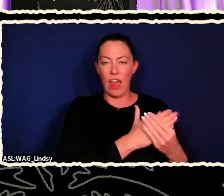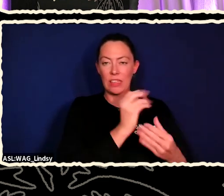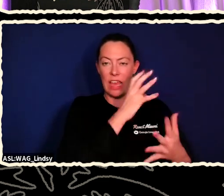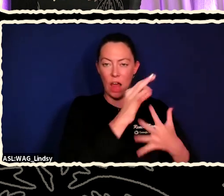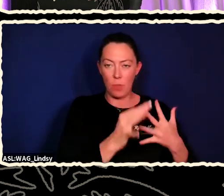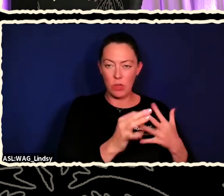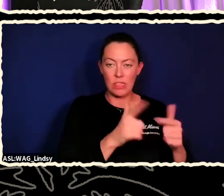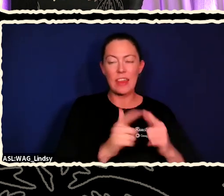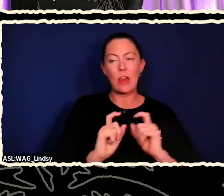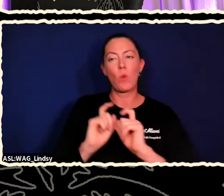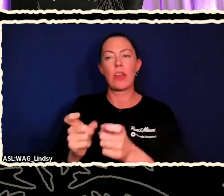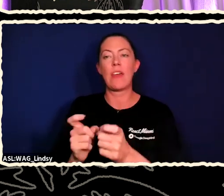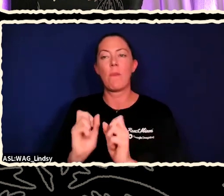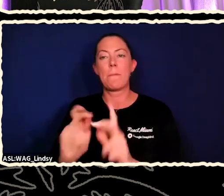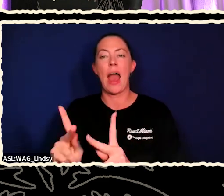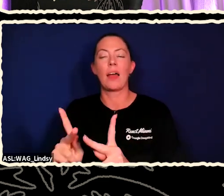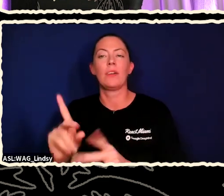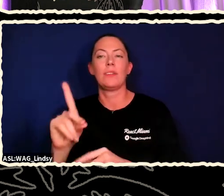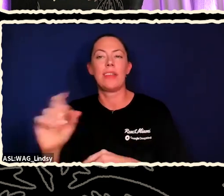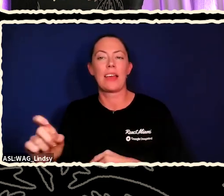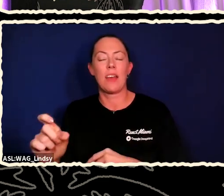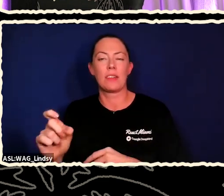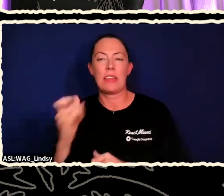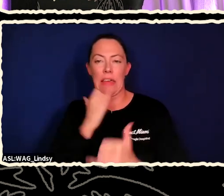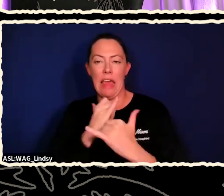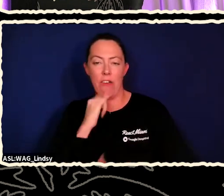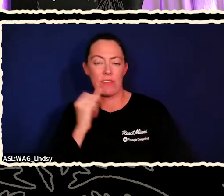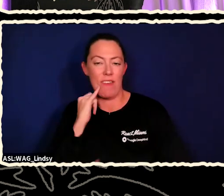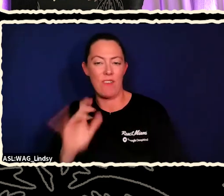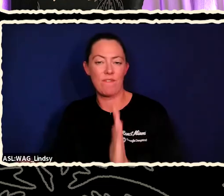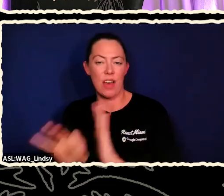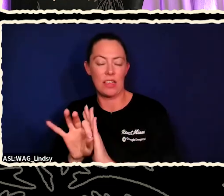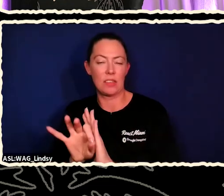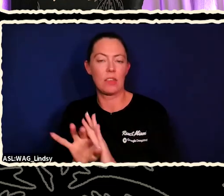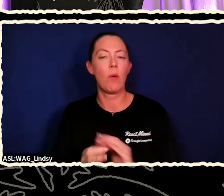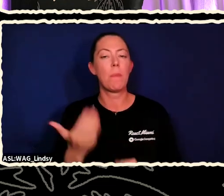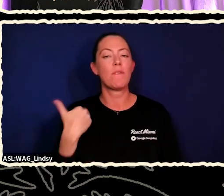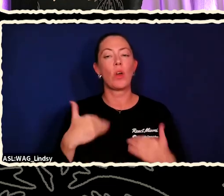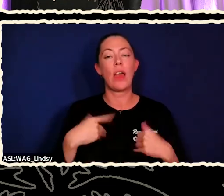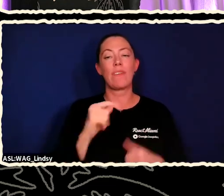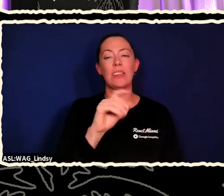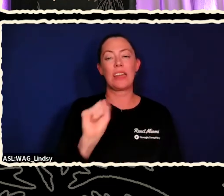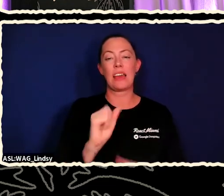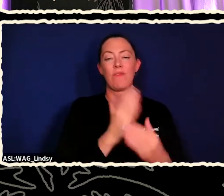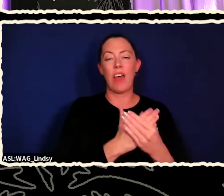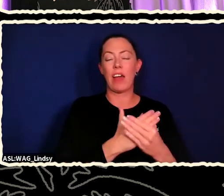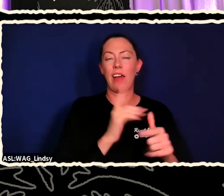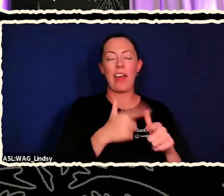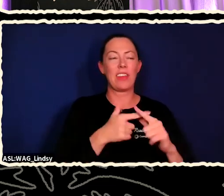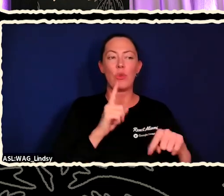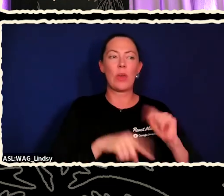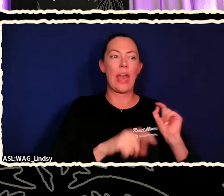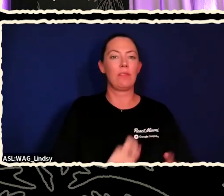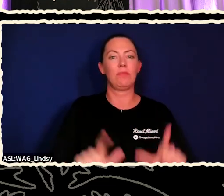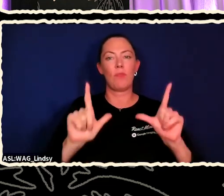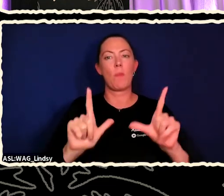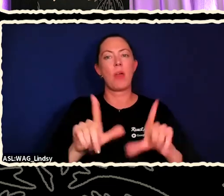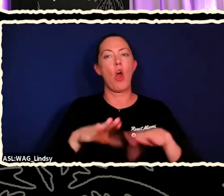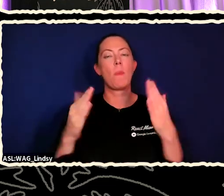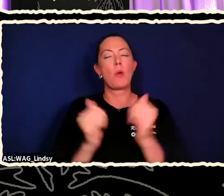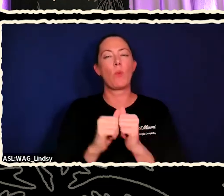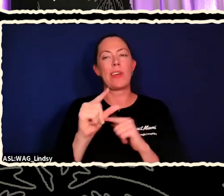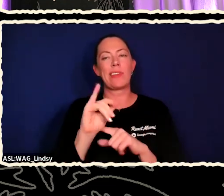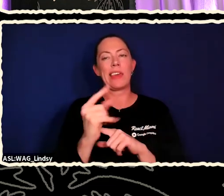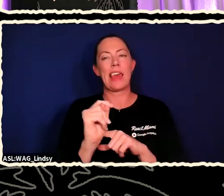anything wrong. And actually, by the way, it literally there's this checker TS file, and it's like you can't even open it on GitHub because it's so large. And that's really the architecture